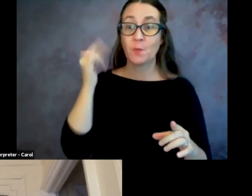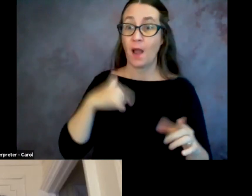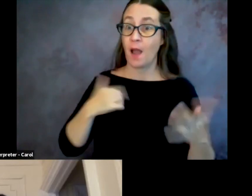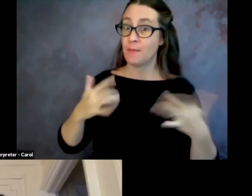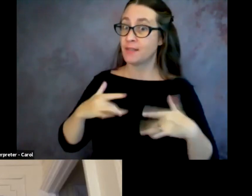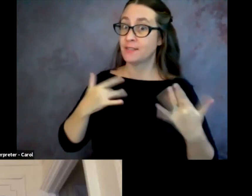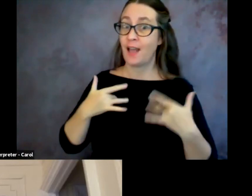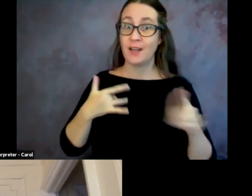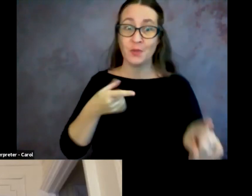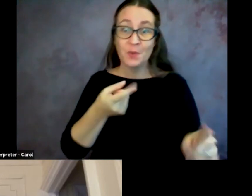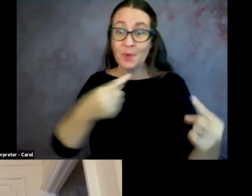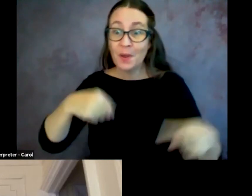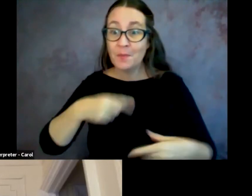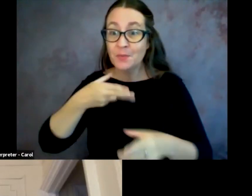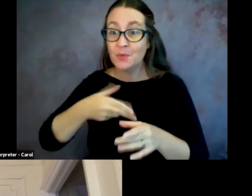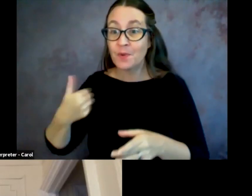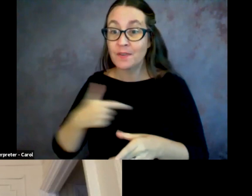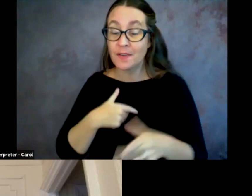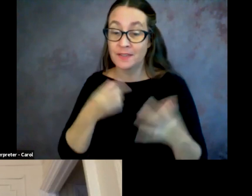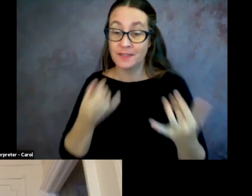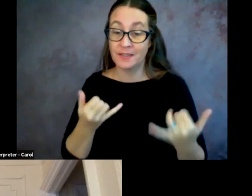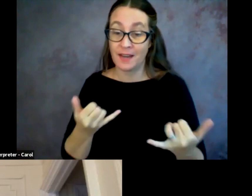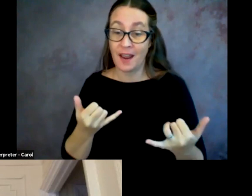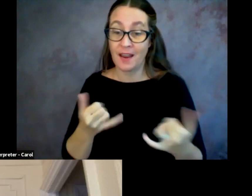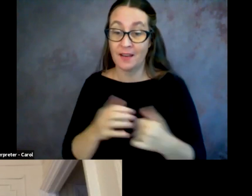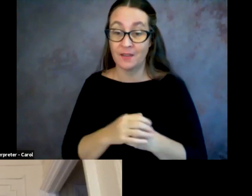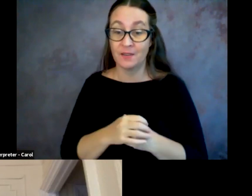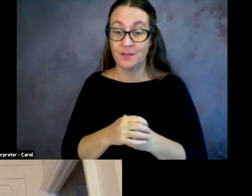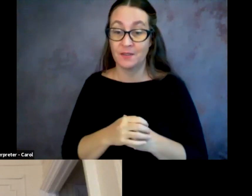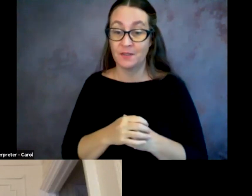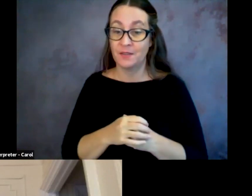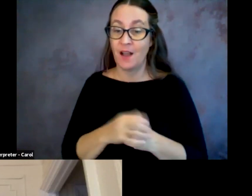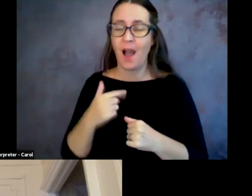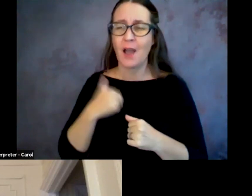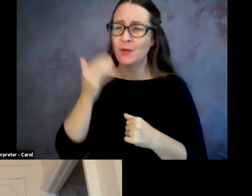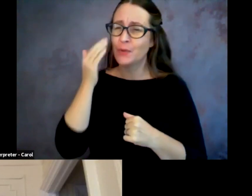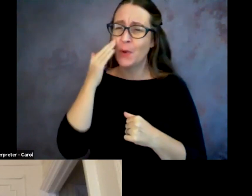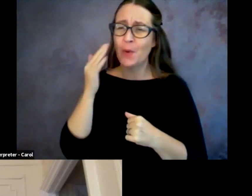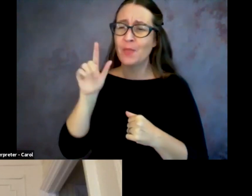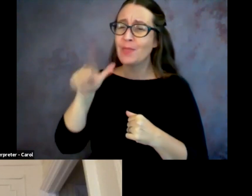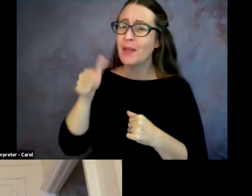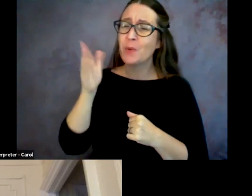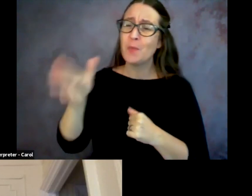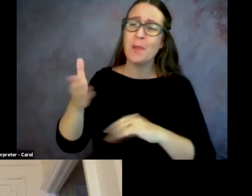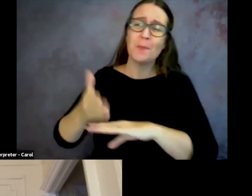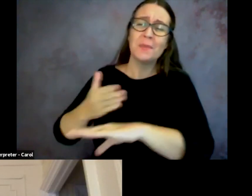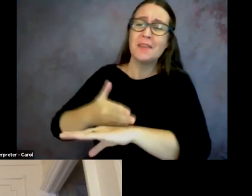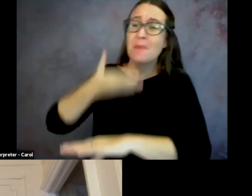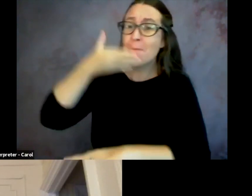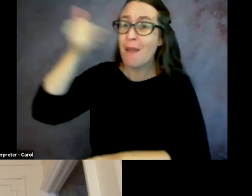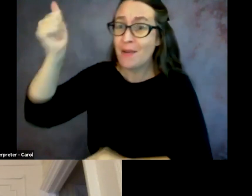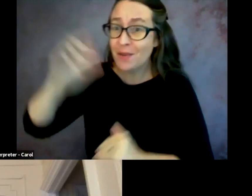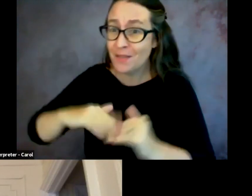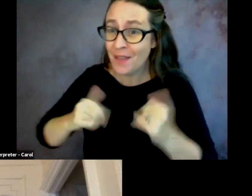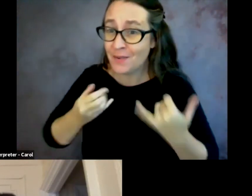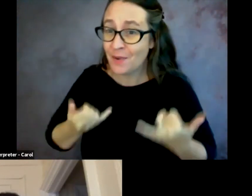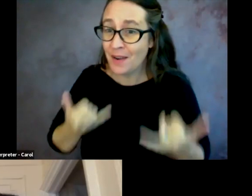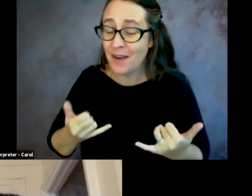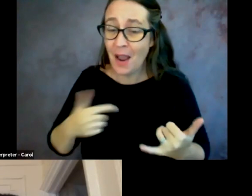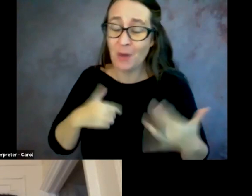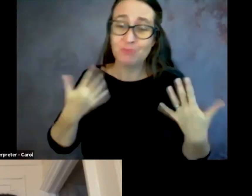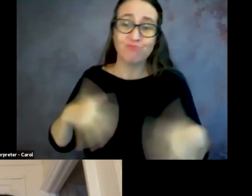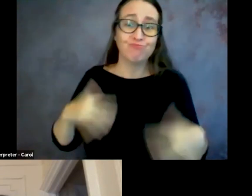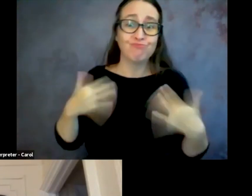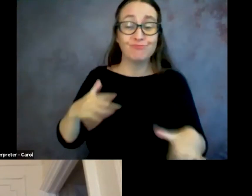So just hearing that and hearing that it's going to be even better than it is now, it gets me